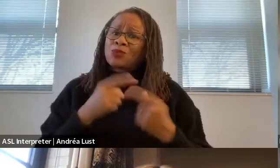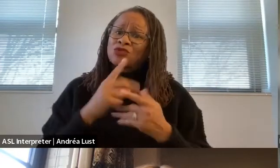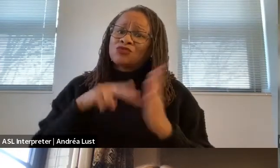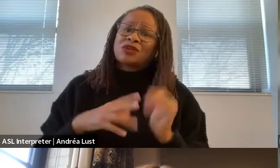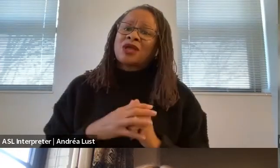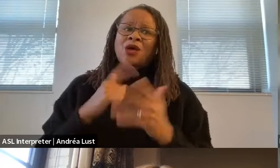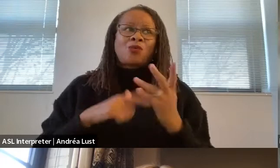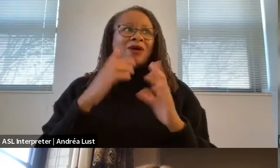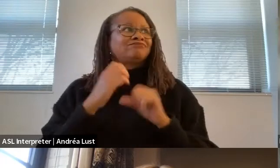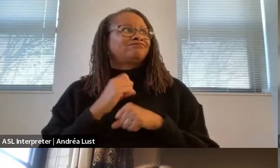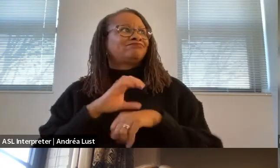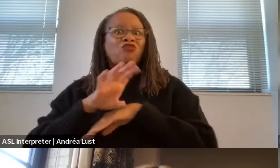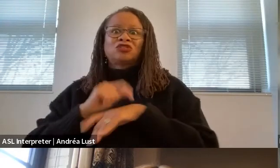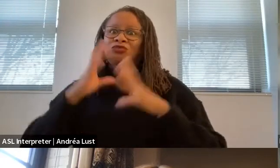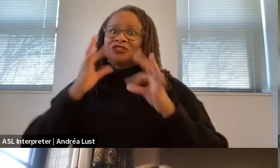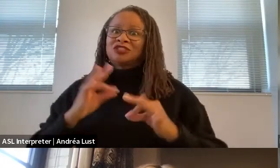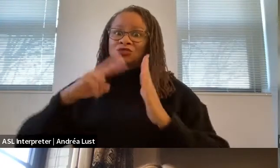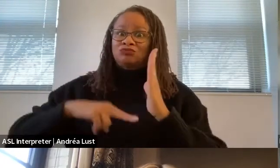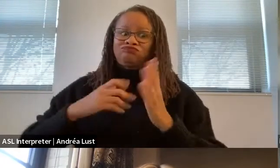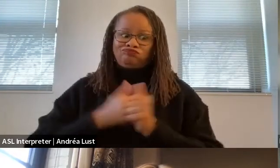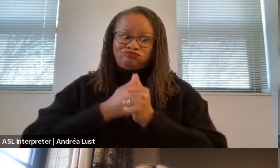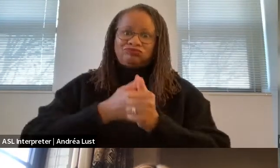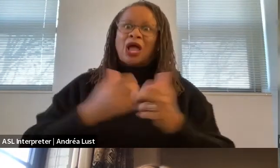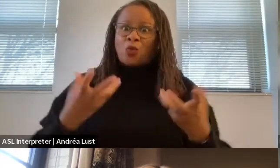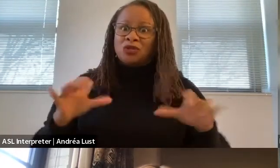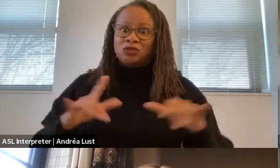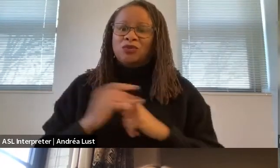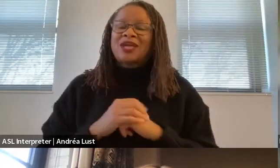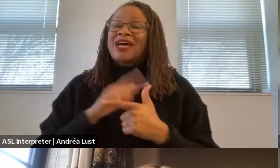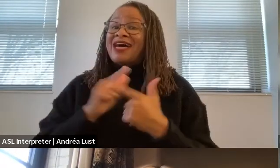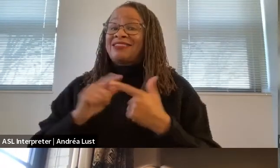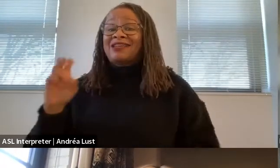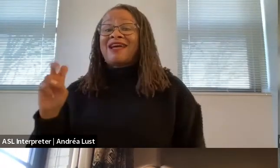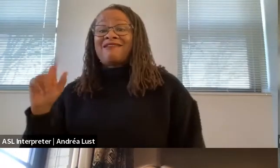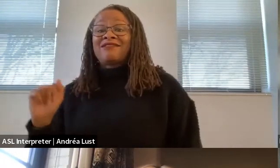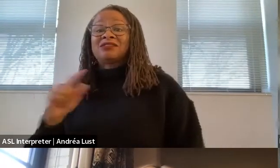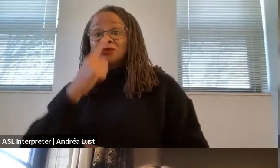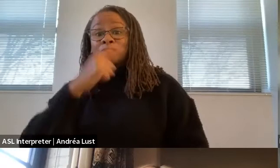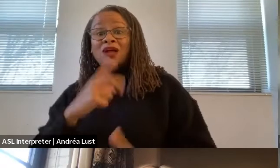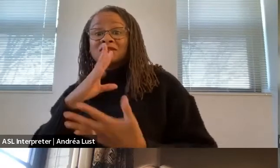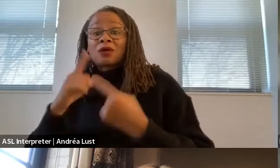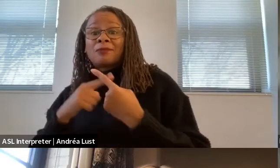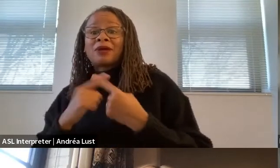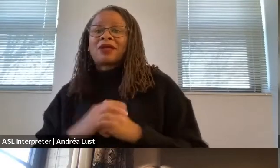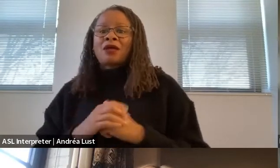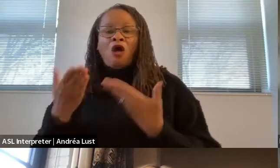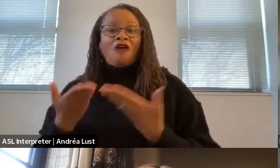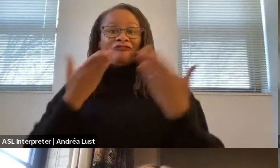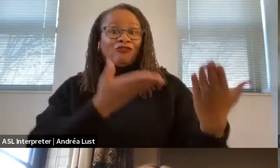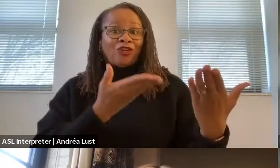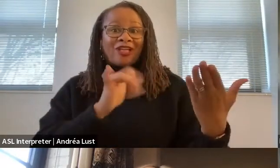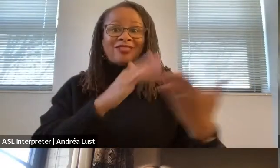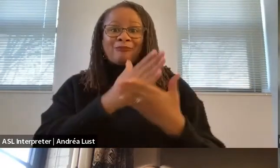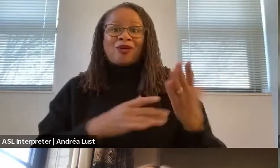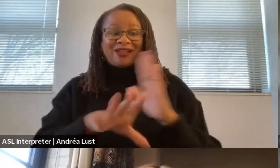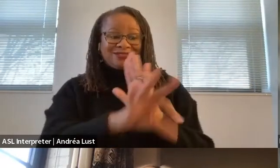drove you to it? And then I would love, Eva, for you to talk about offering, and